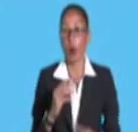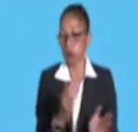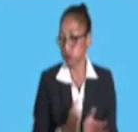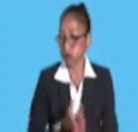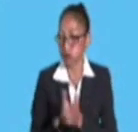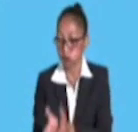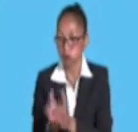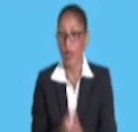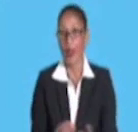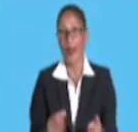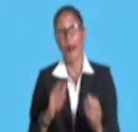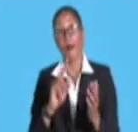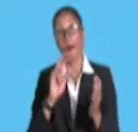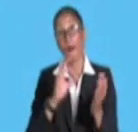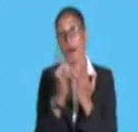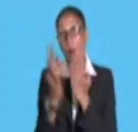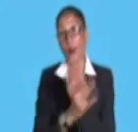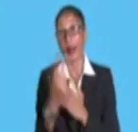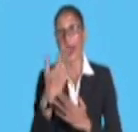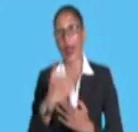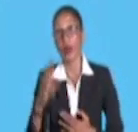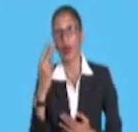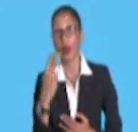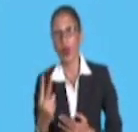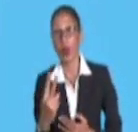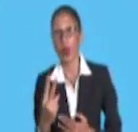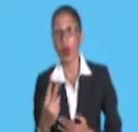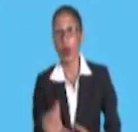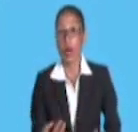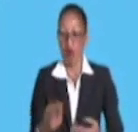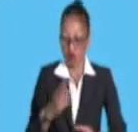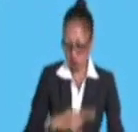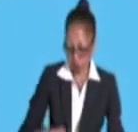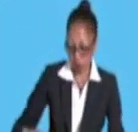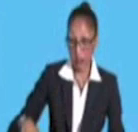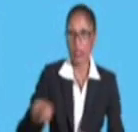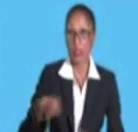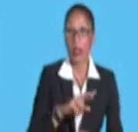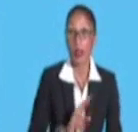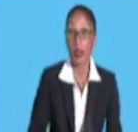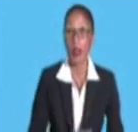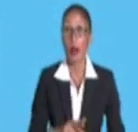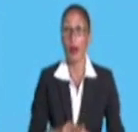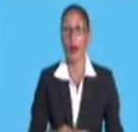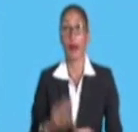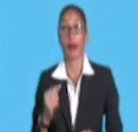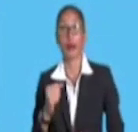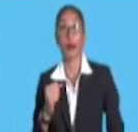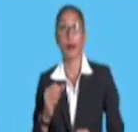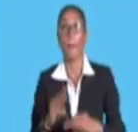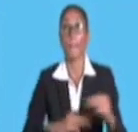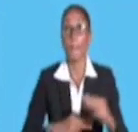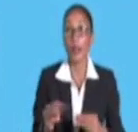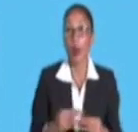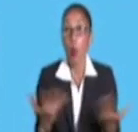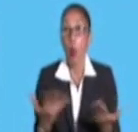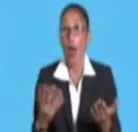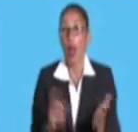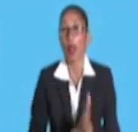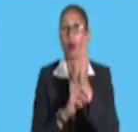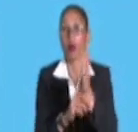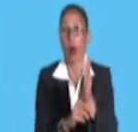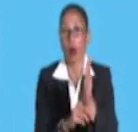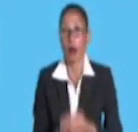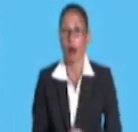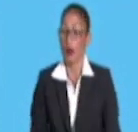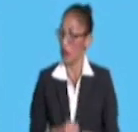of 1992, I was offered the position of Regional Manager West with Fiji Gas Limited, based in Lautoka, and